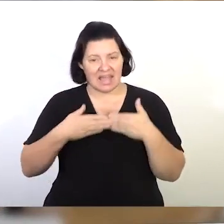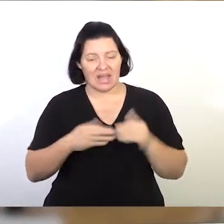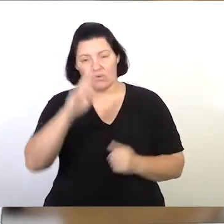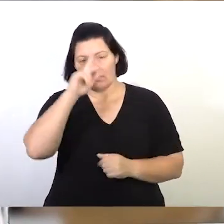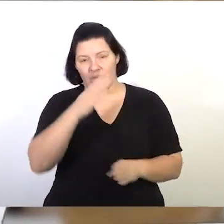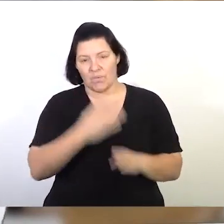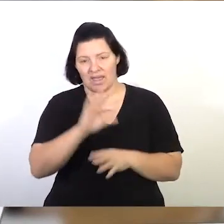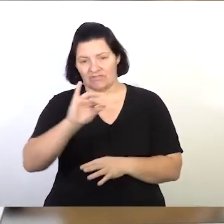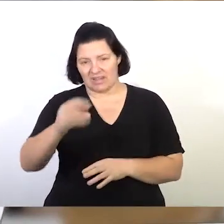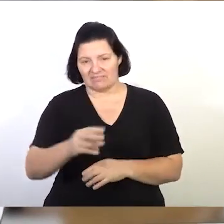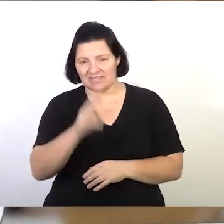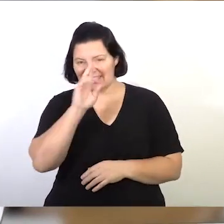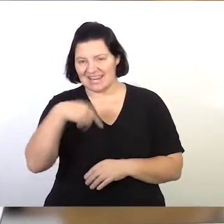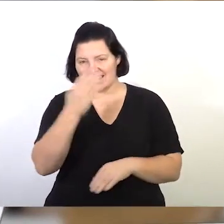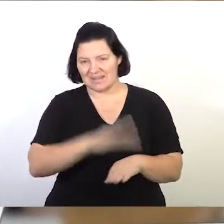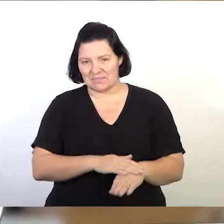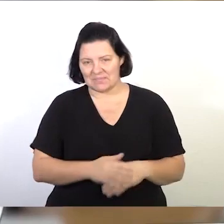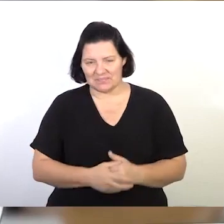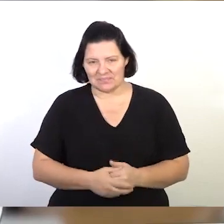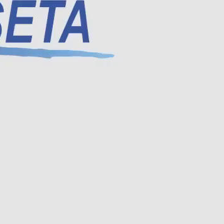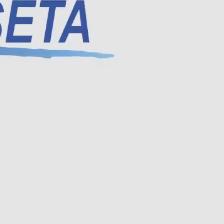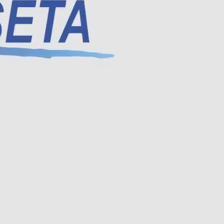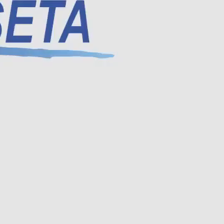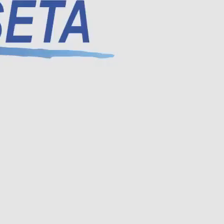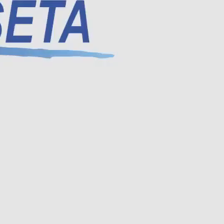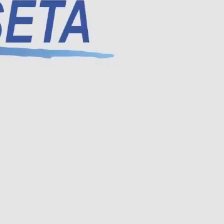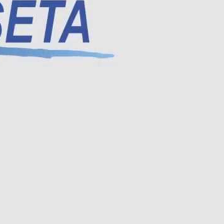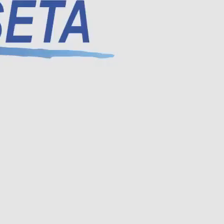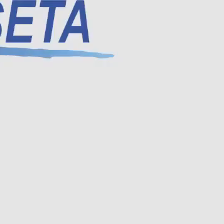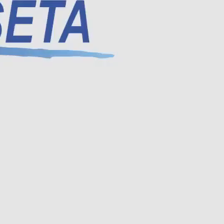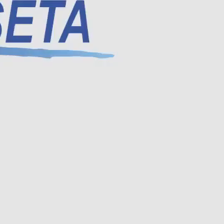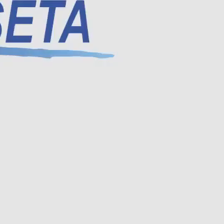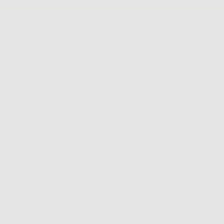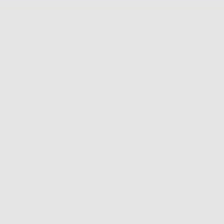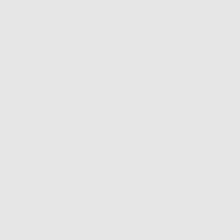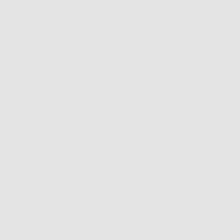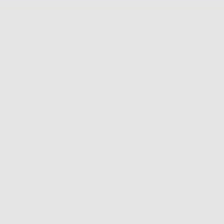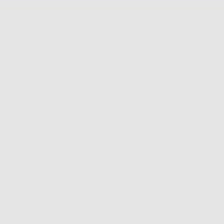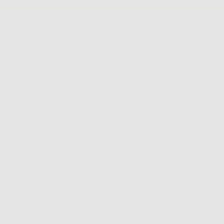take care, and remember to work every day. See you next time.